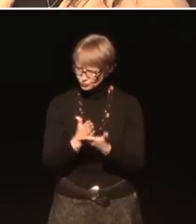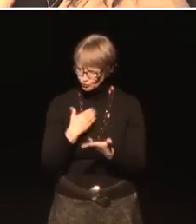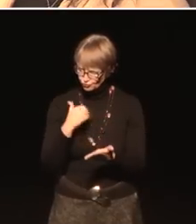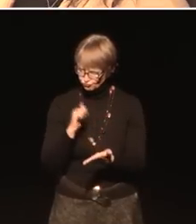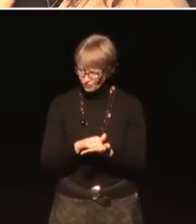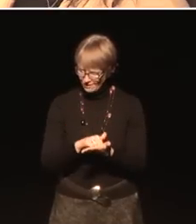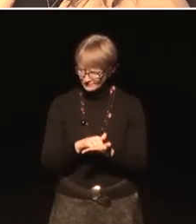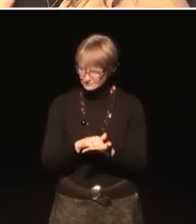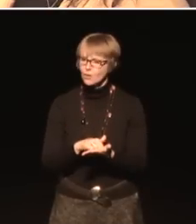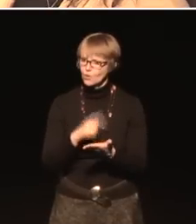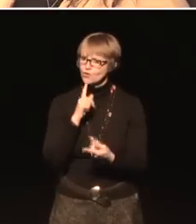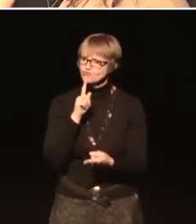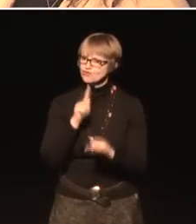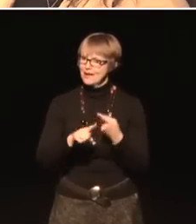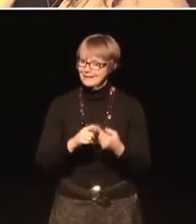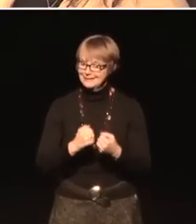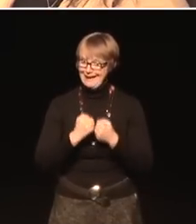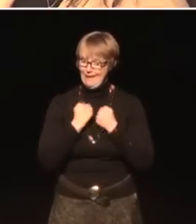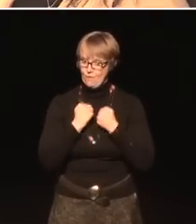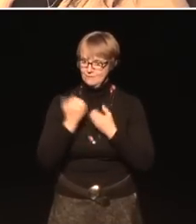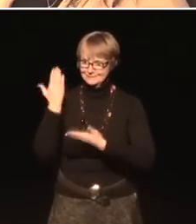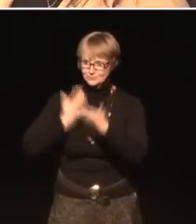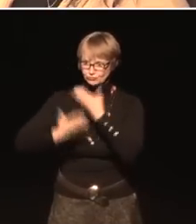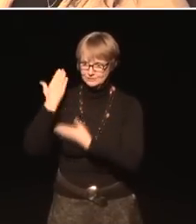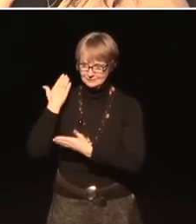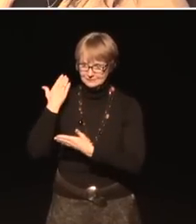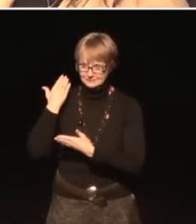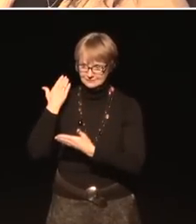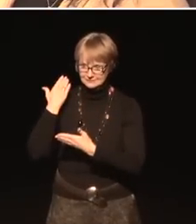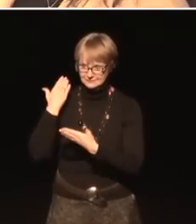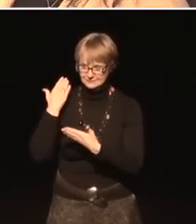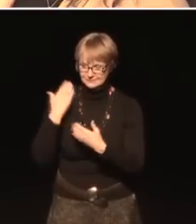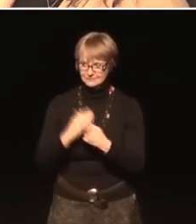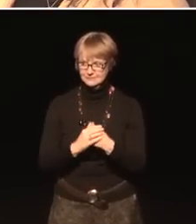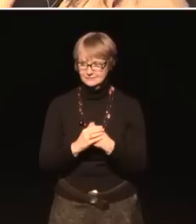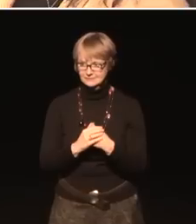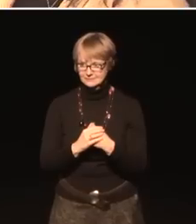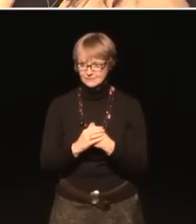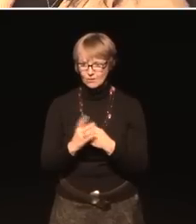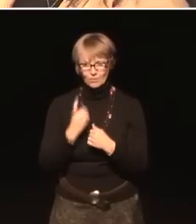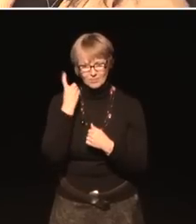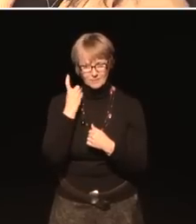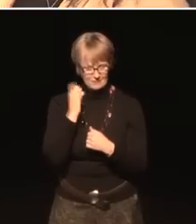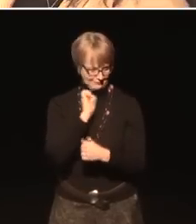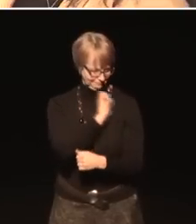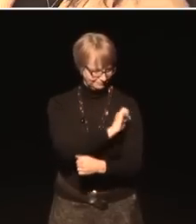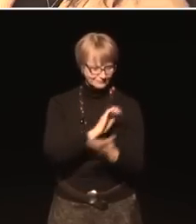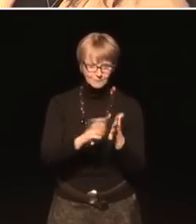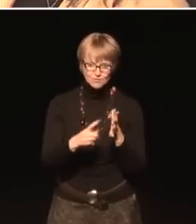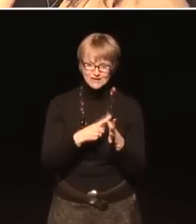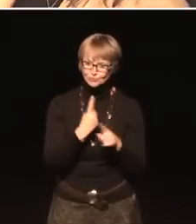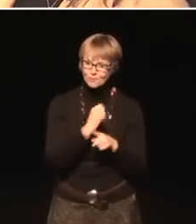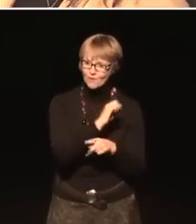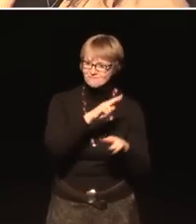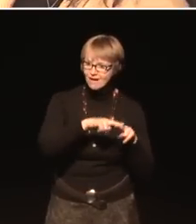reacting to our own history. And certainly with, you know, when you're talking about your visually impaired dad and, you know,